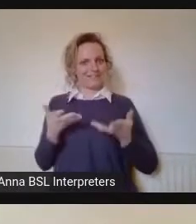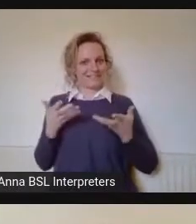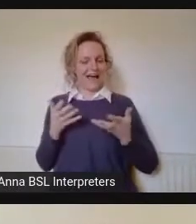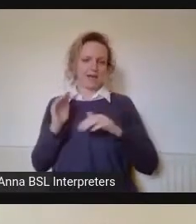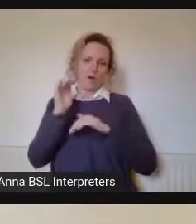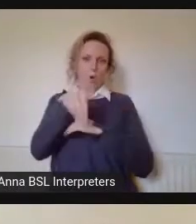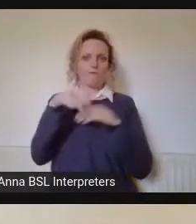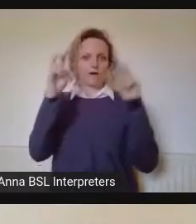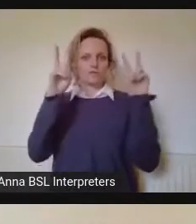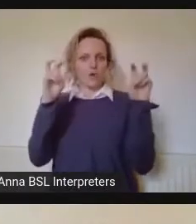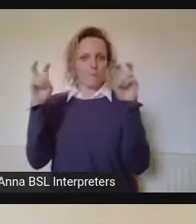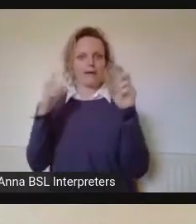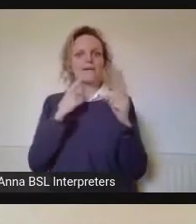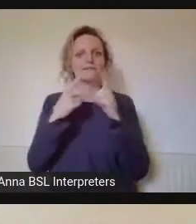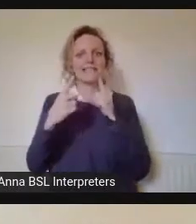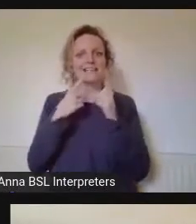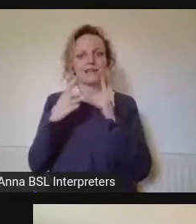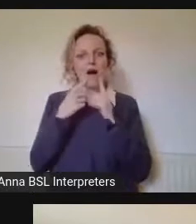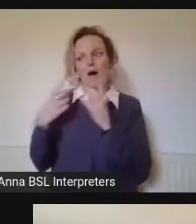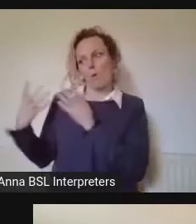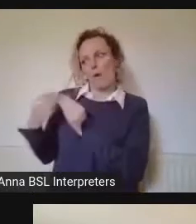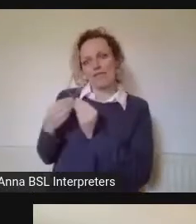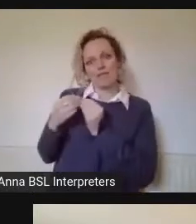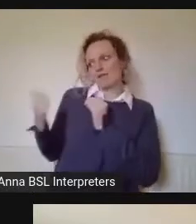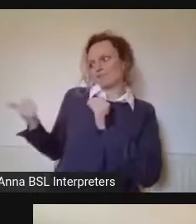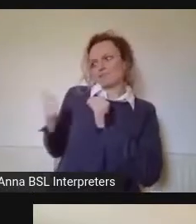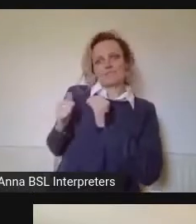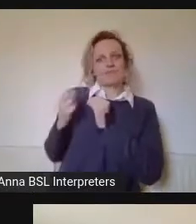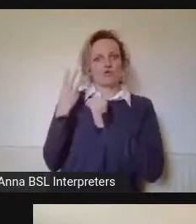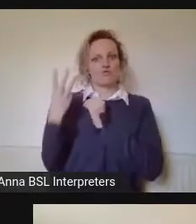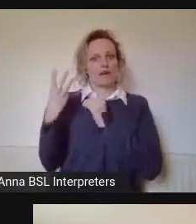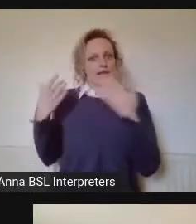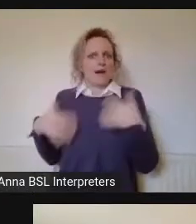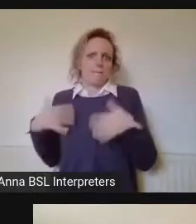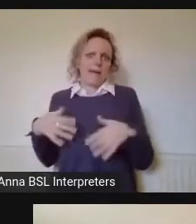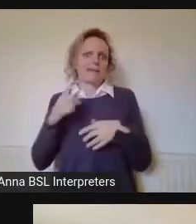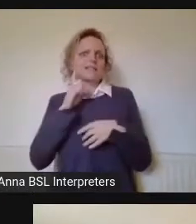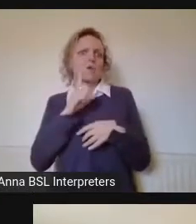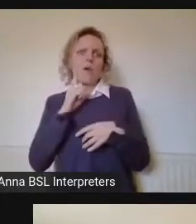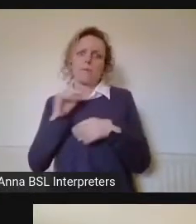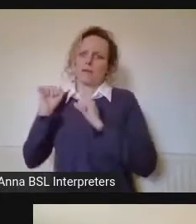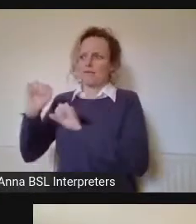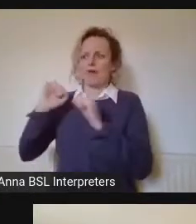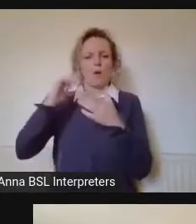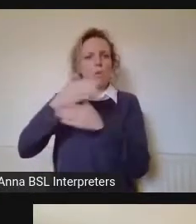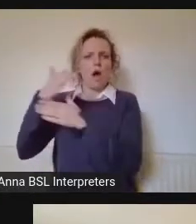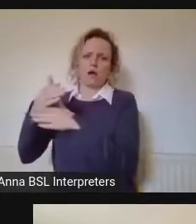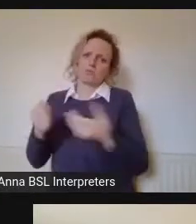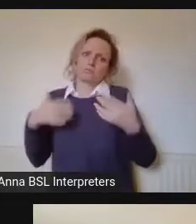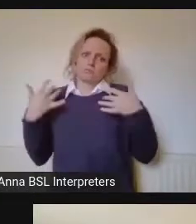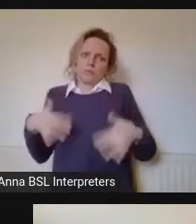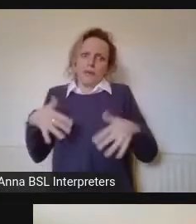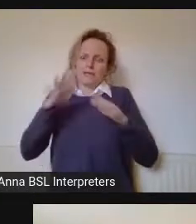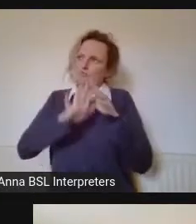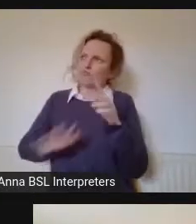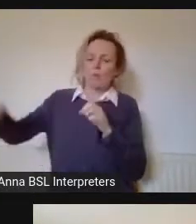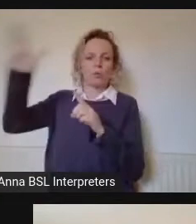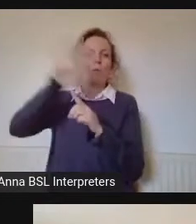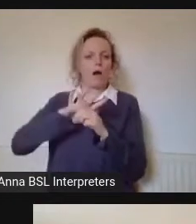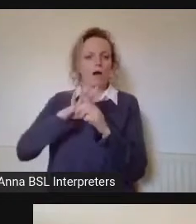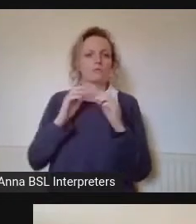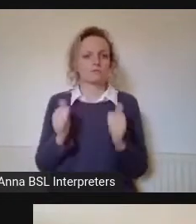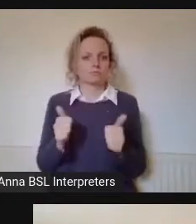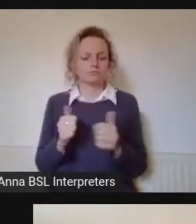with three amazing women whose work has spanned very different global contexts. One of the things that I